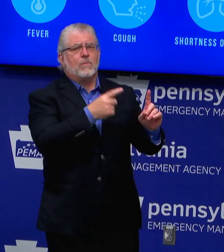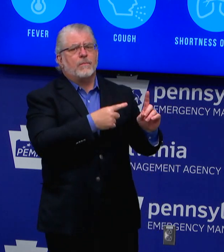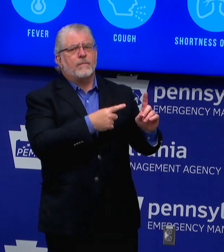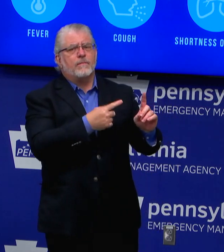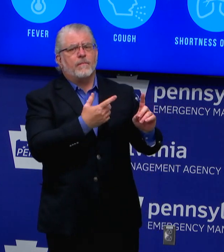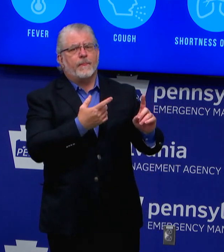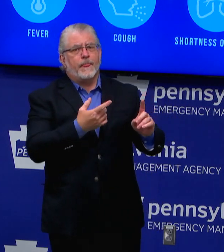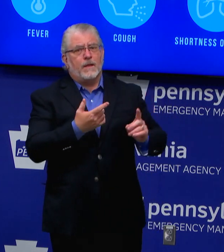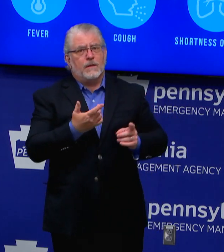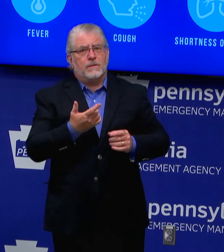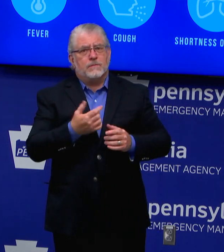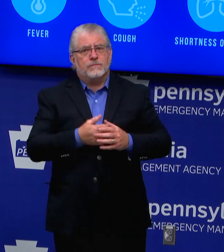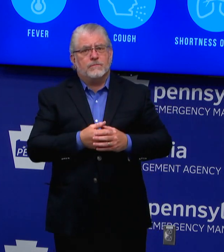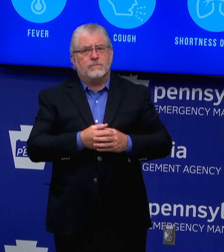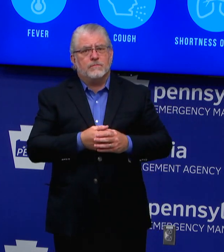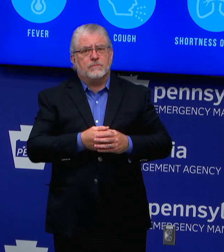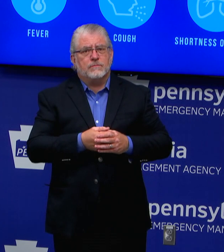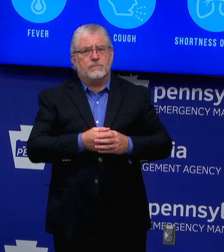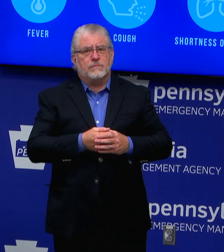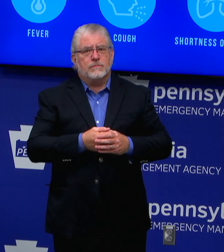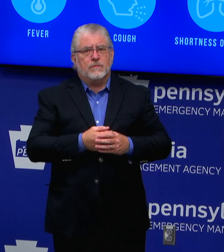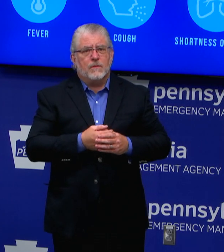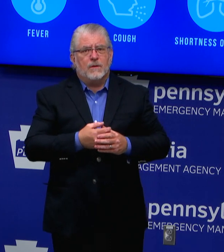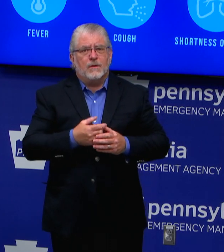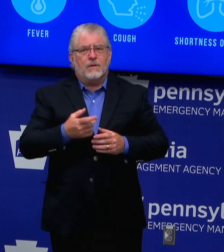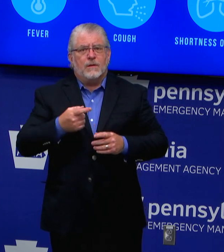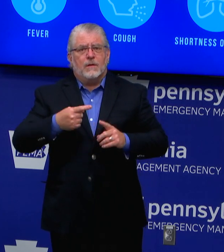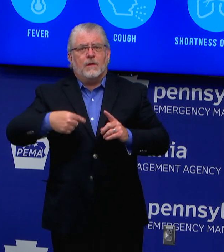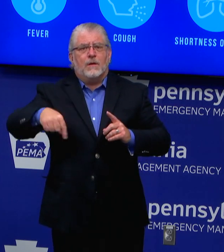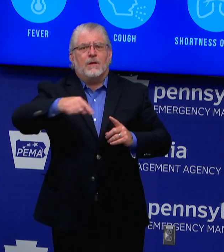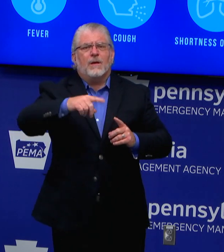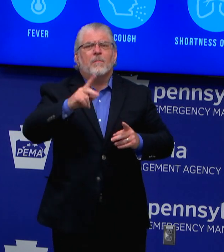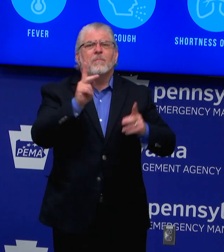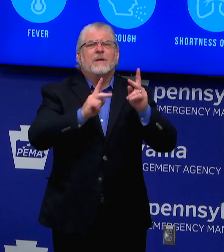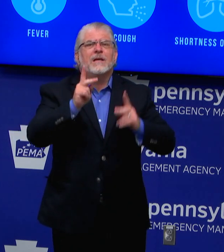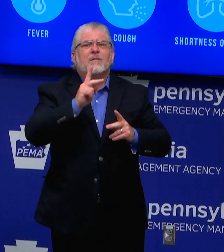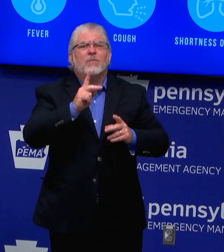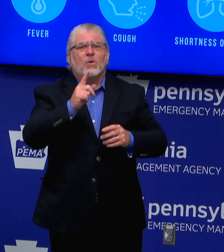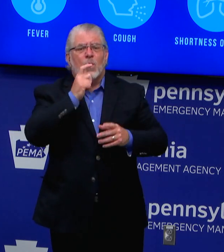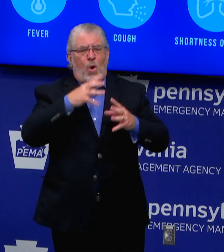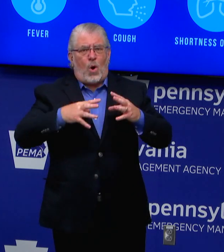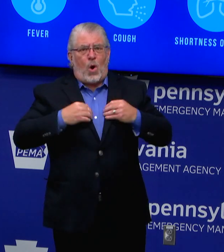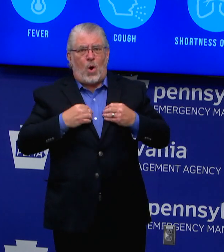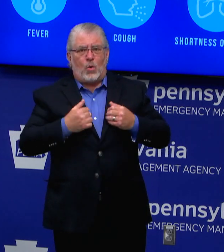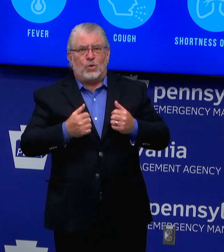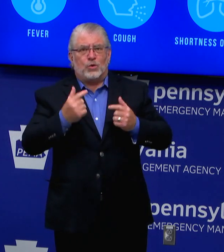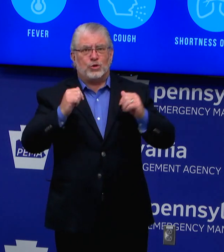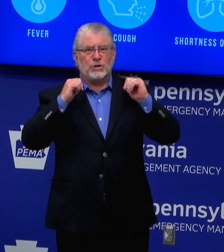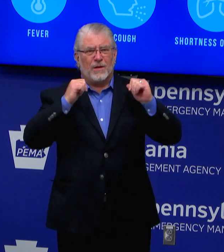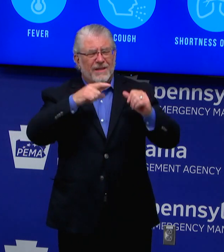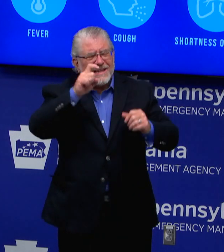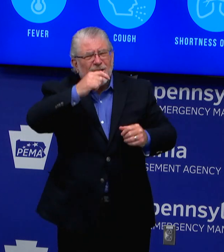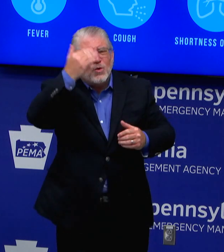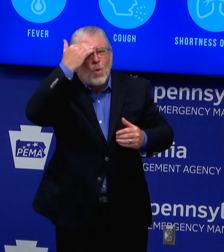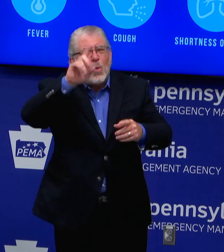gym owners say they need a timeline as to when they can reopen. Can the state provide that?